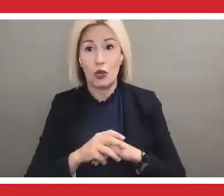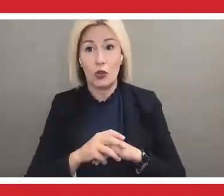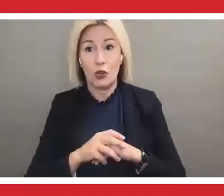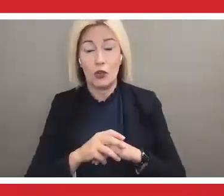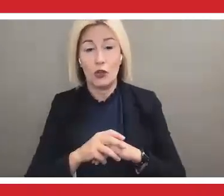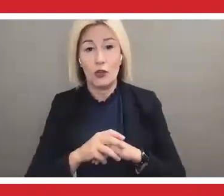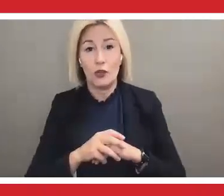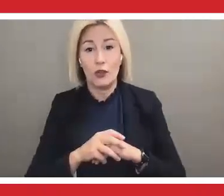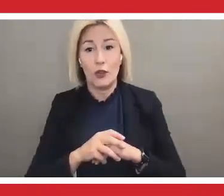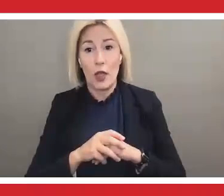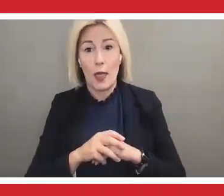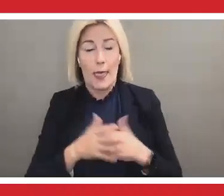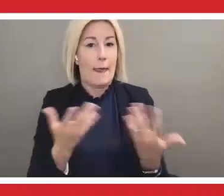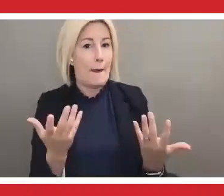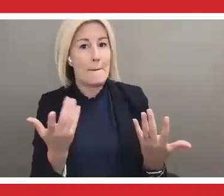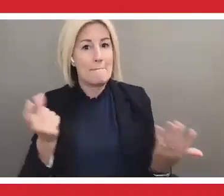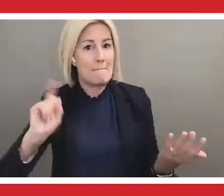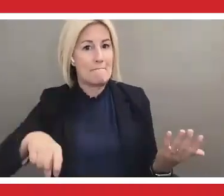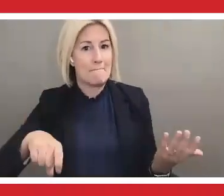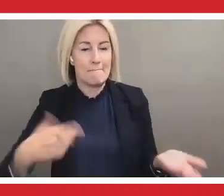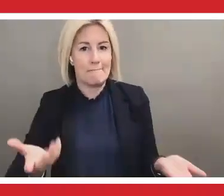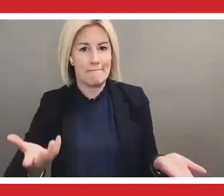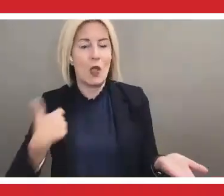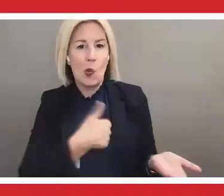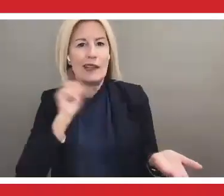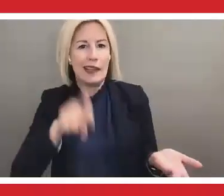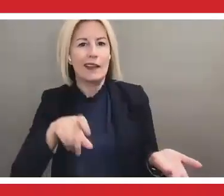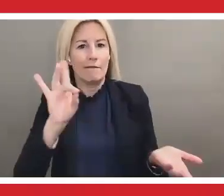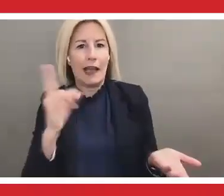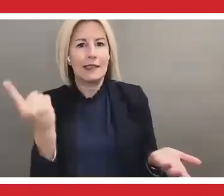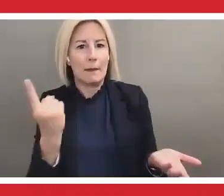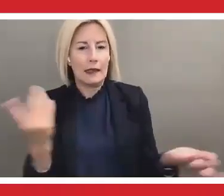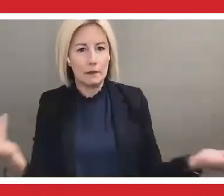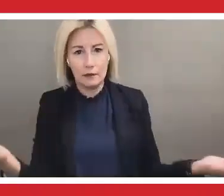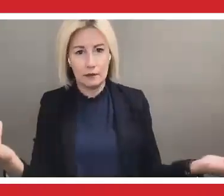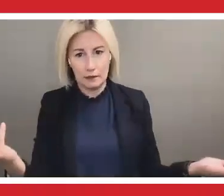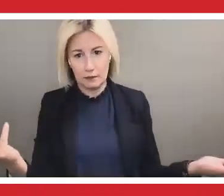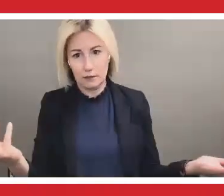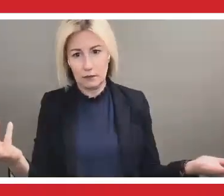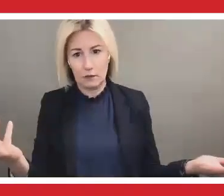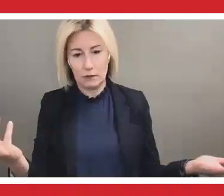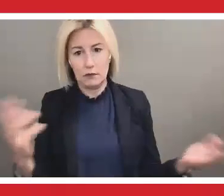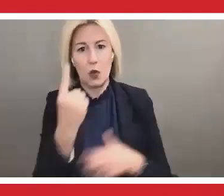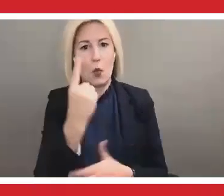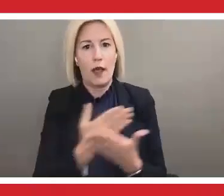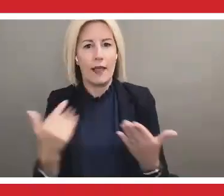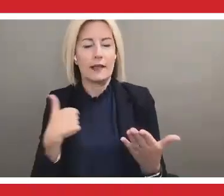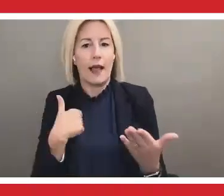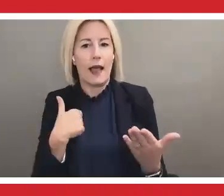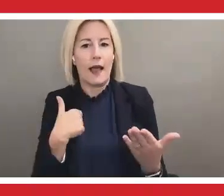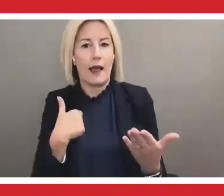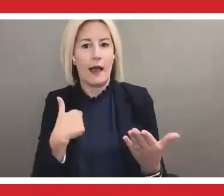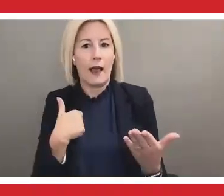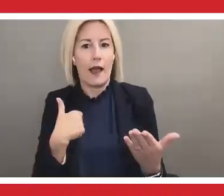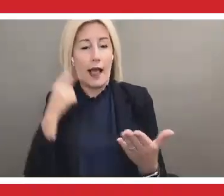It must be. We need to find it. One of the things why I think this is failing,